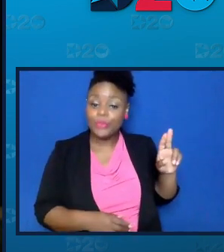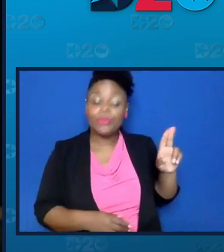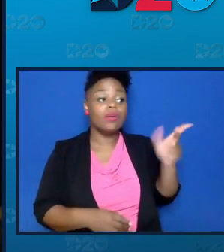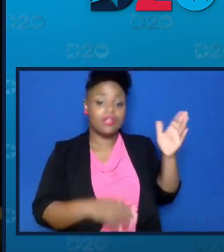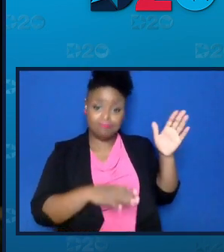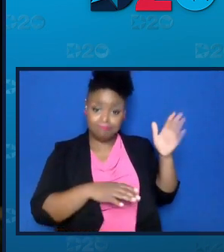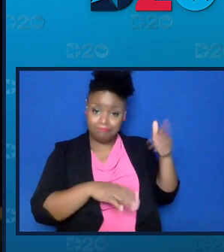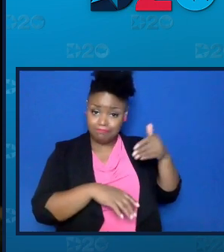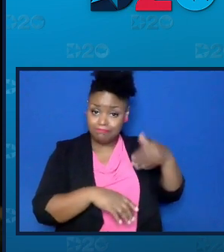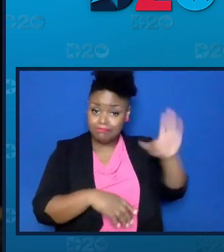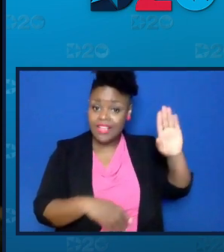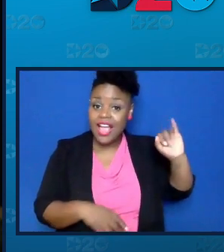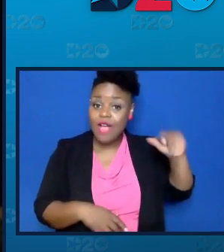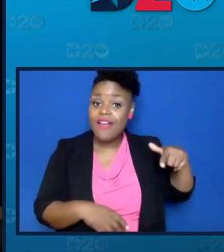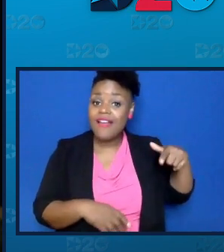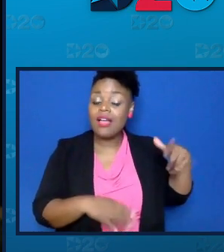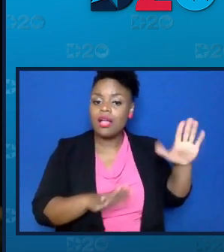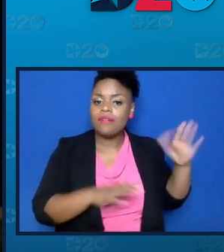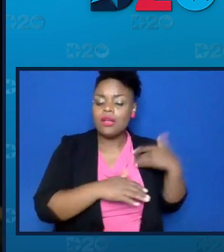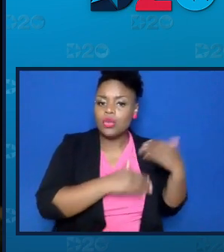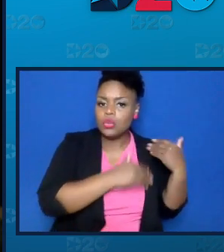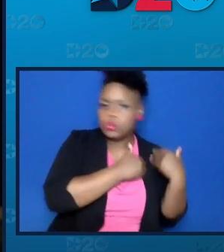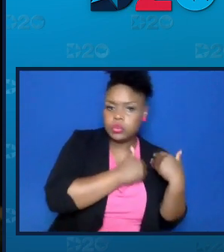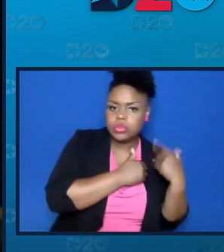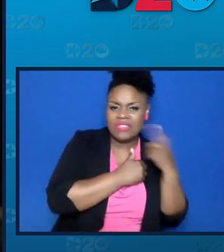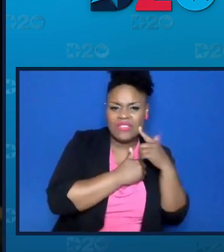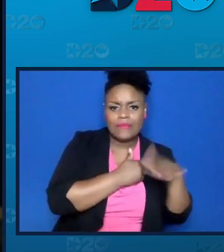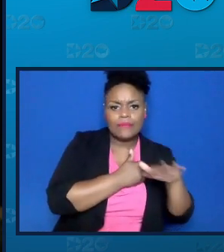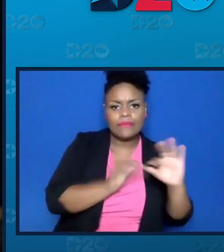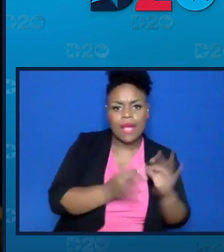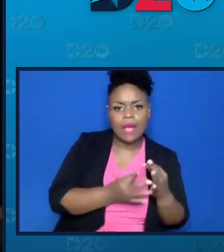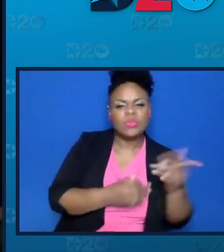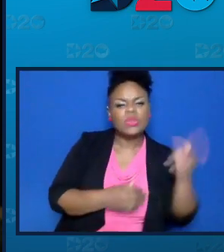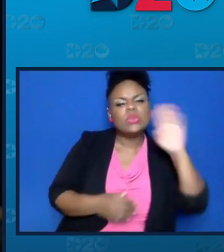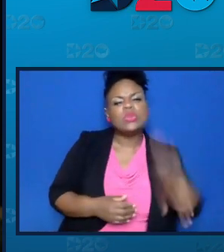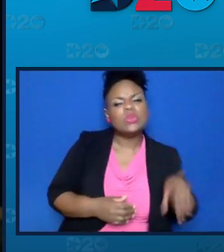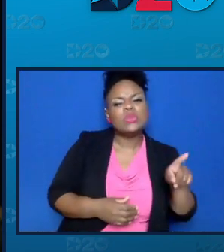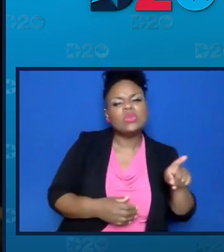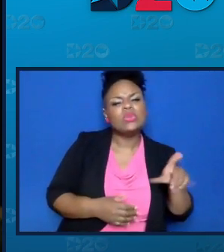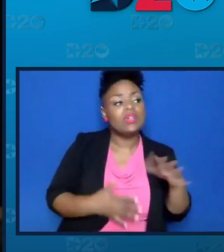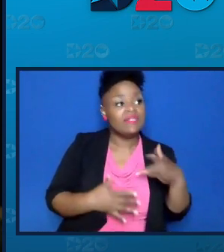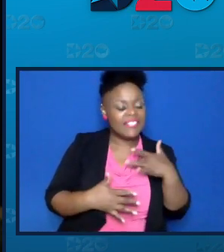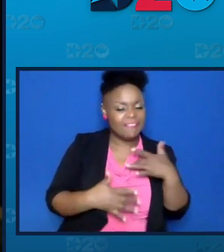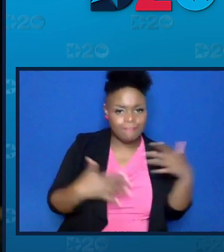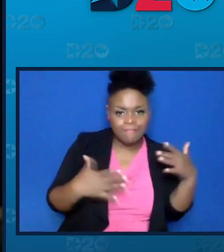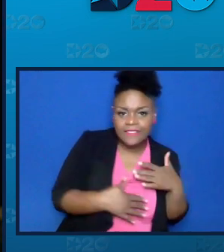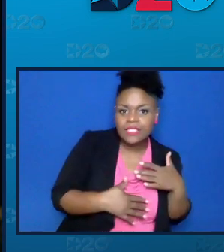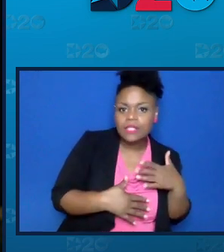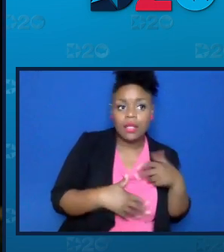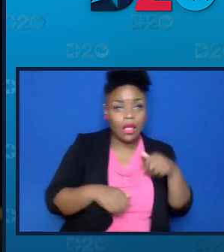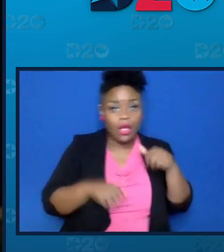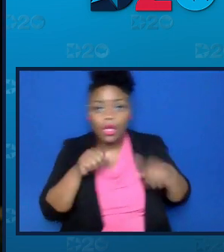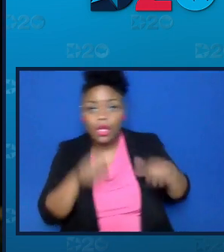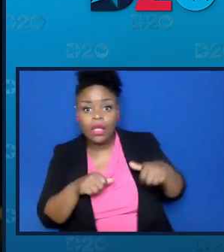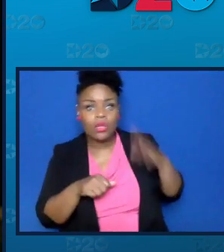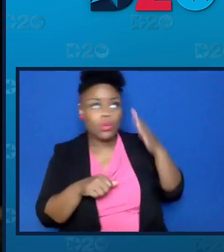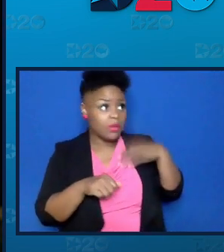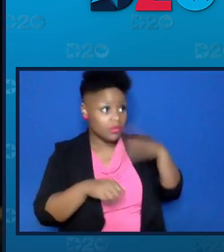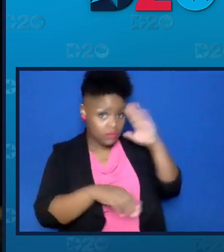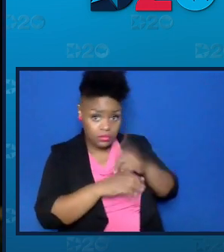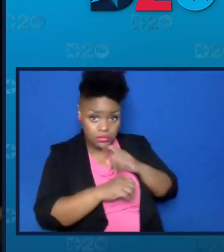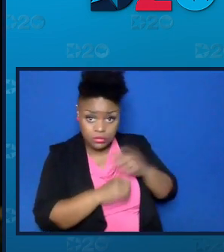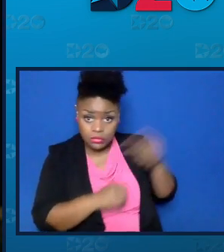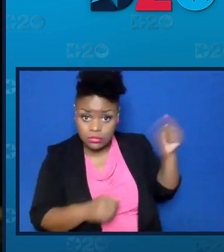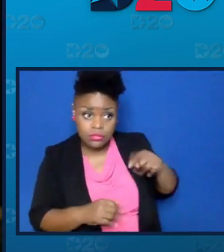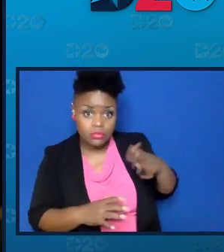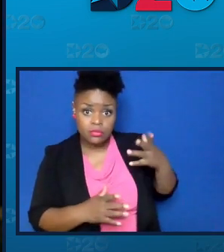fear military families live because he's felt that dread of never knowing if your deployed loved one is safe. He understands